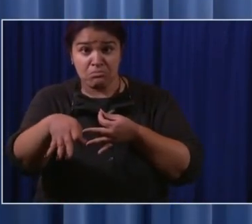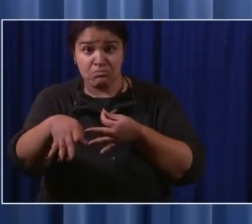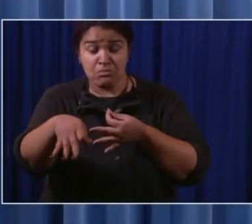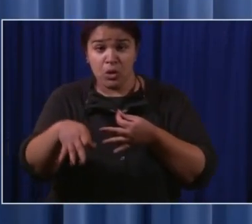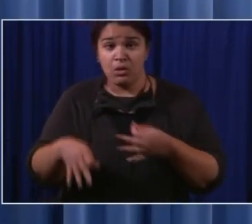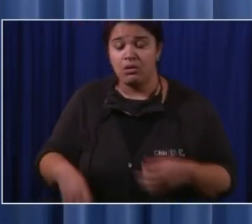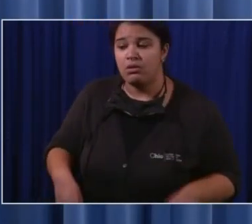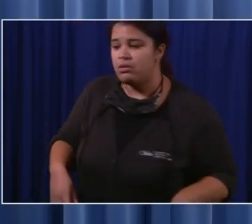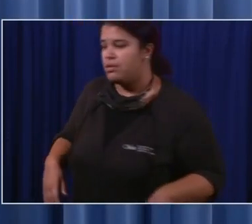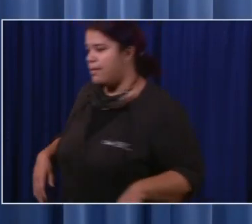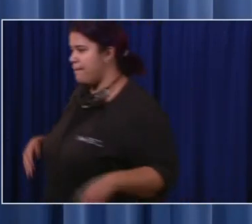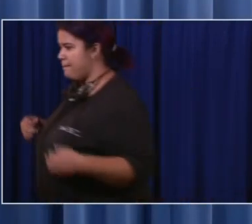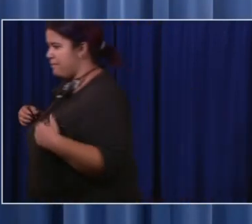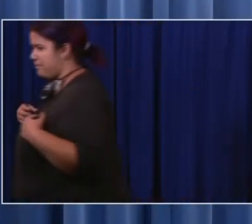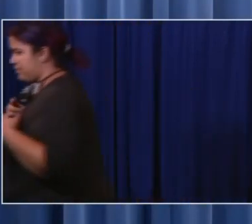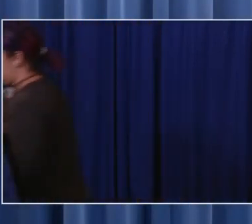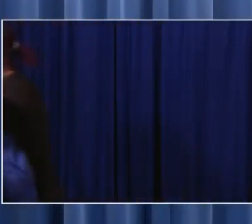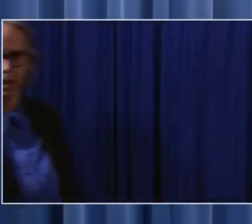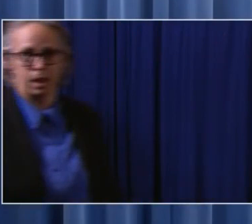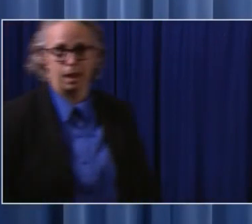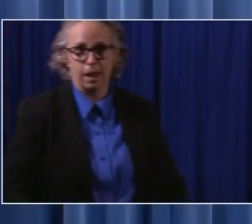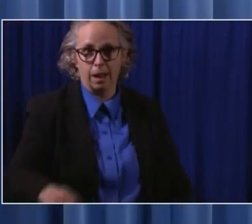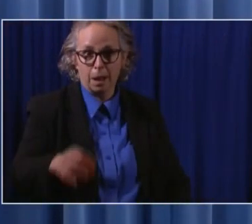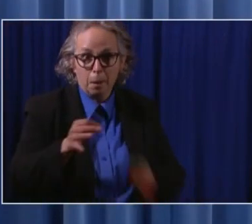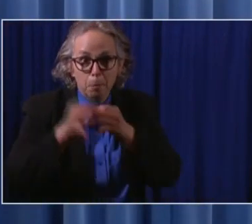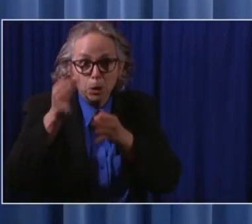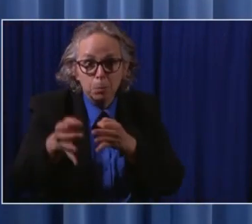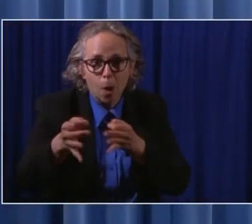No, the election should take place.